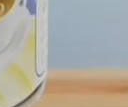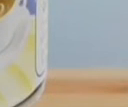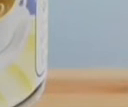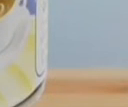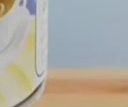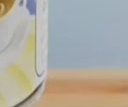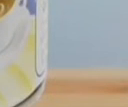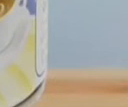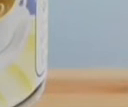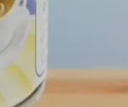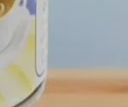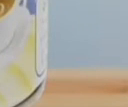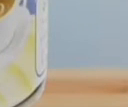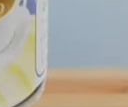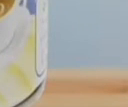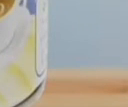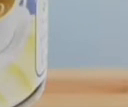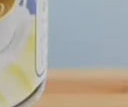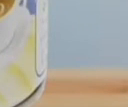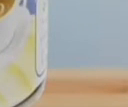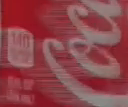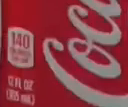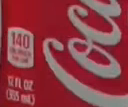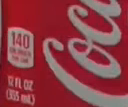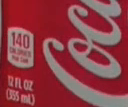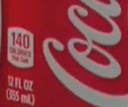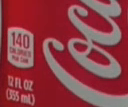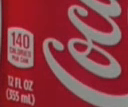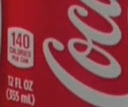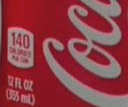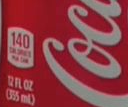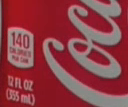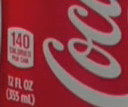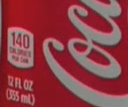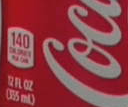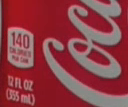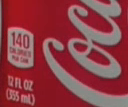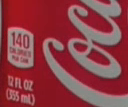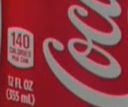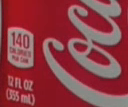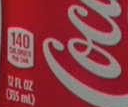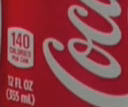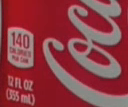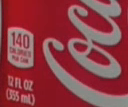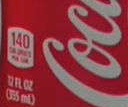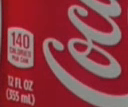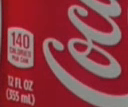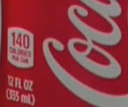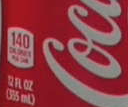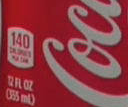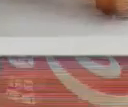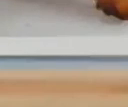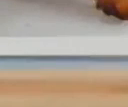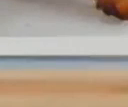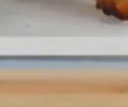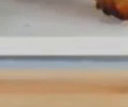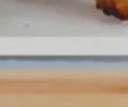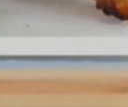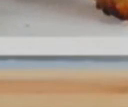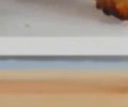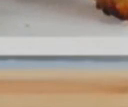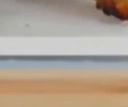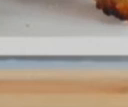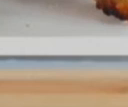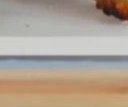milk, large can, 2 for $0.99. Coca-Cola sodas, 6-pack, 12-ounce size, $3.29. Dana spare